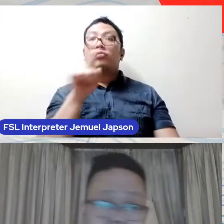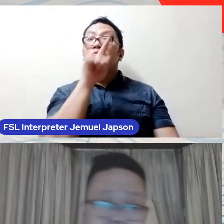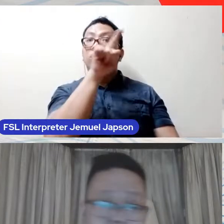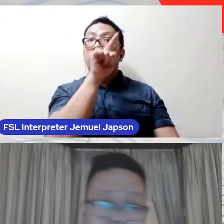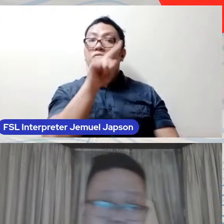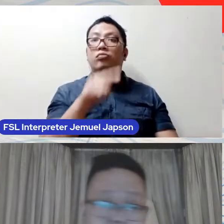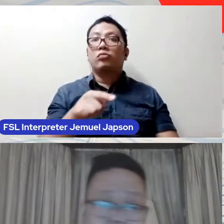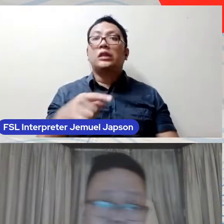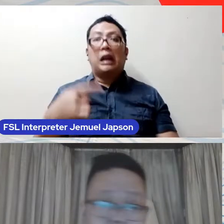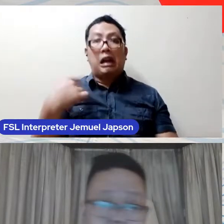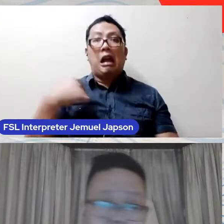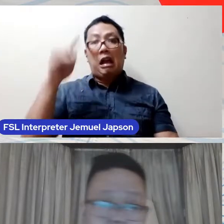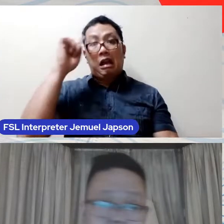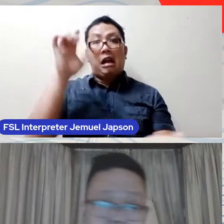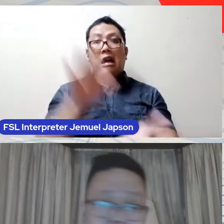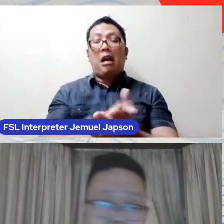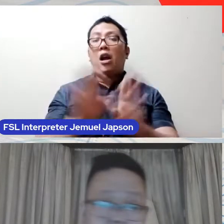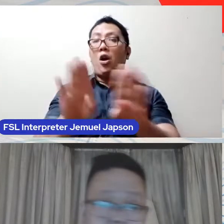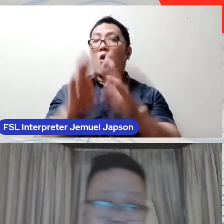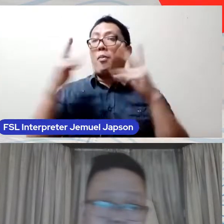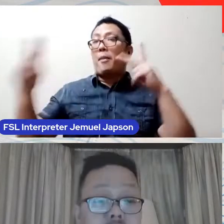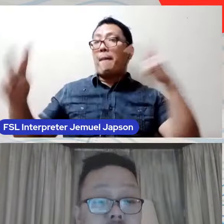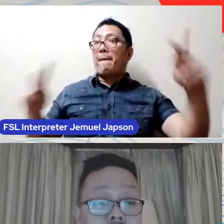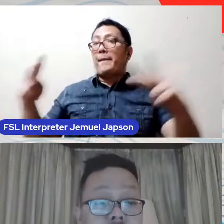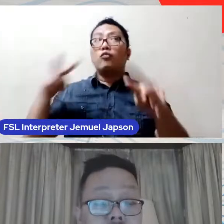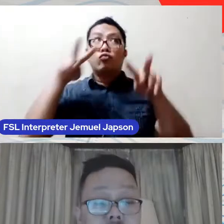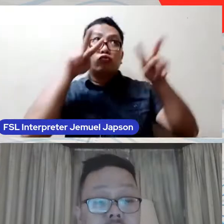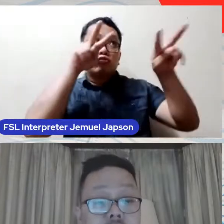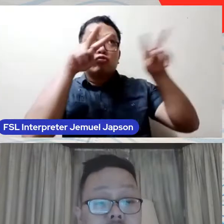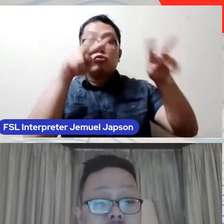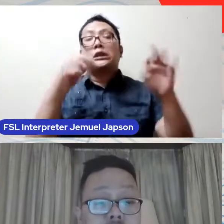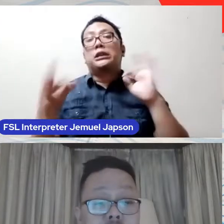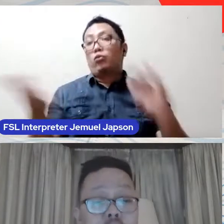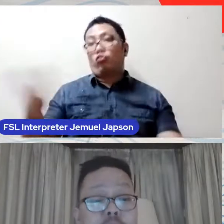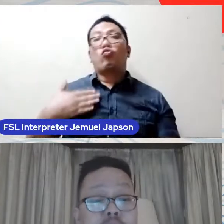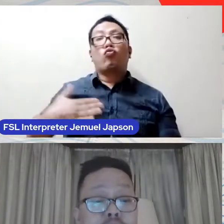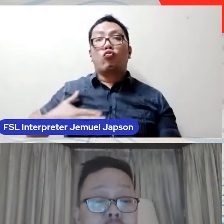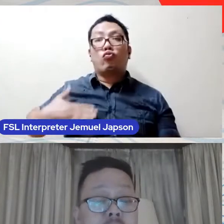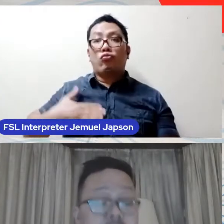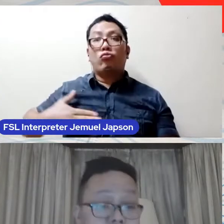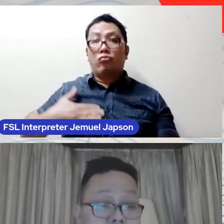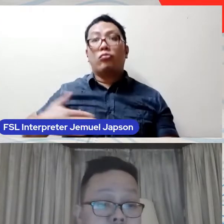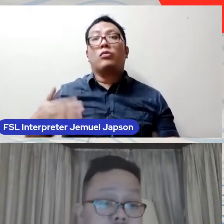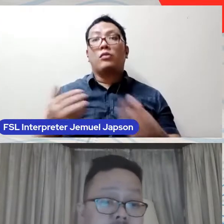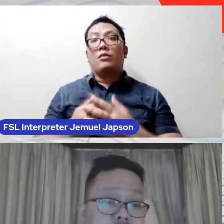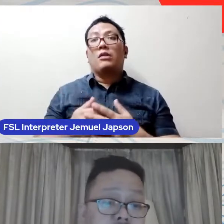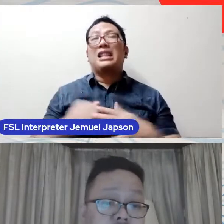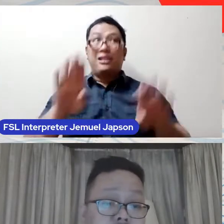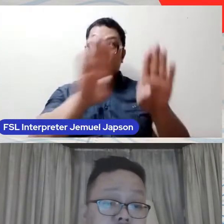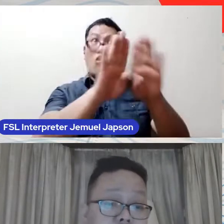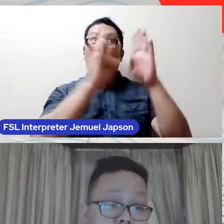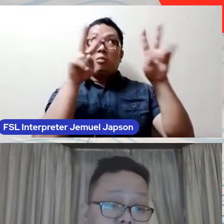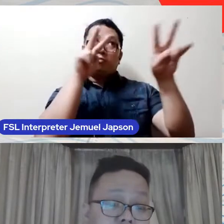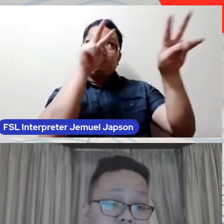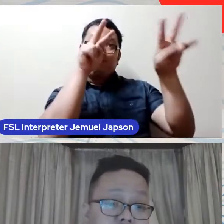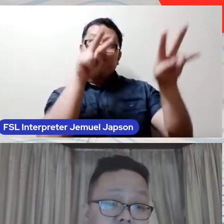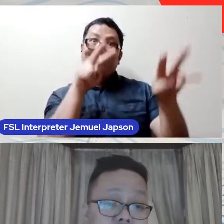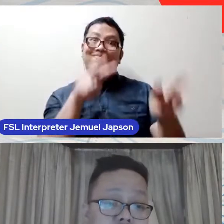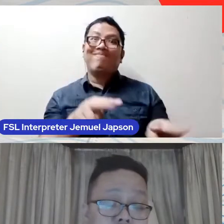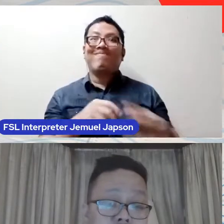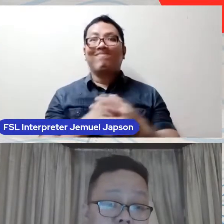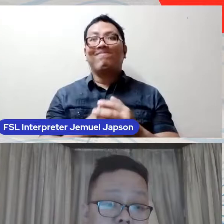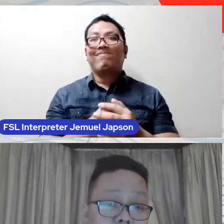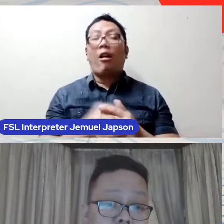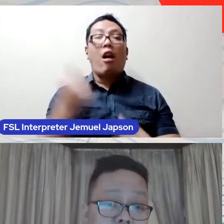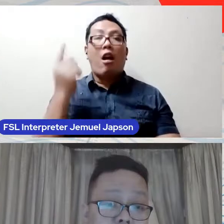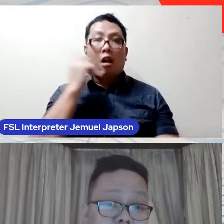I believe that's open for the public to scrutinize kung gusto nila. Hindi ako nagkakamali, open source pa nga yan eh. So I